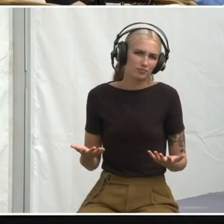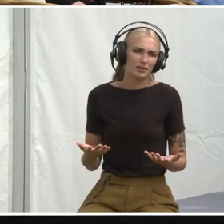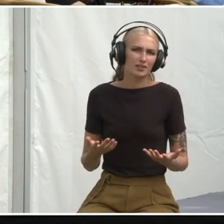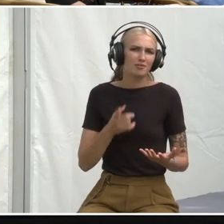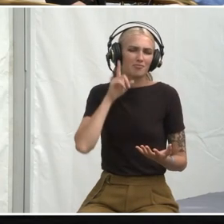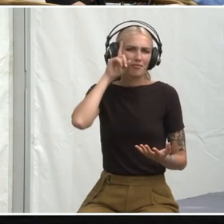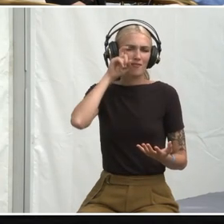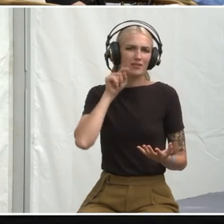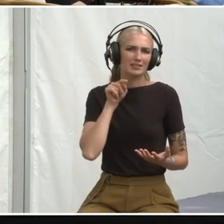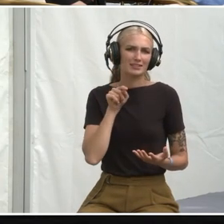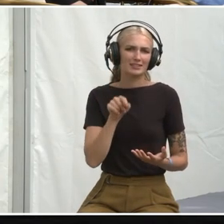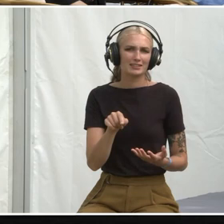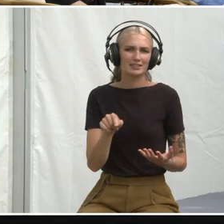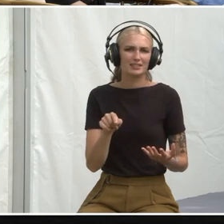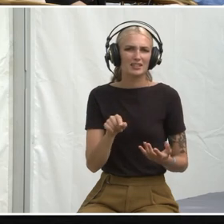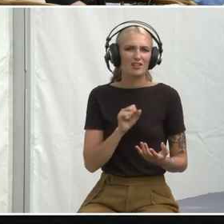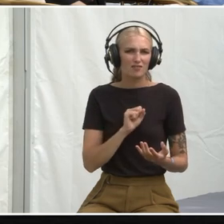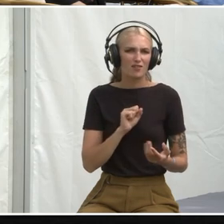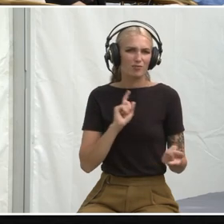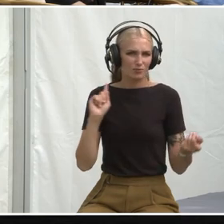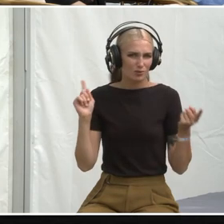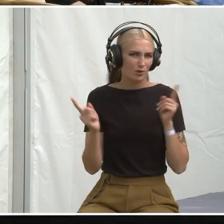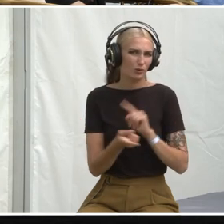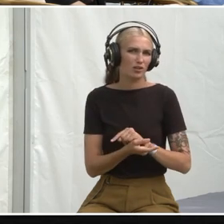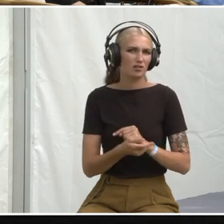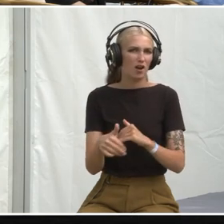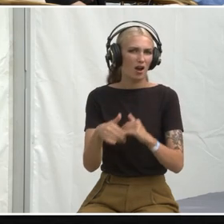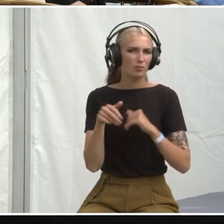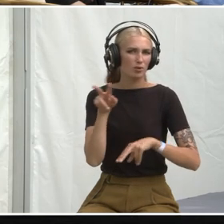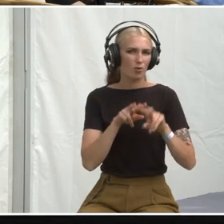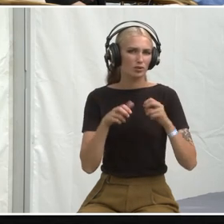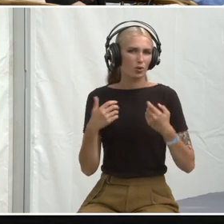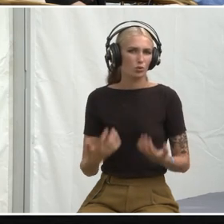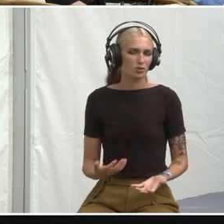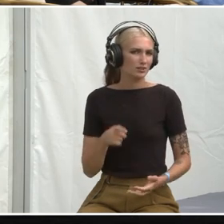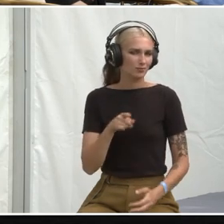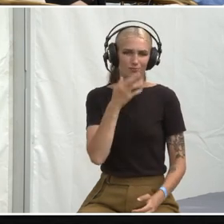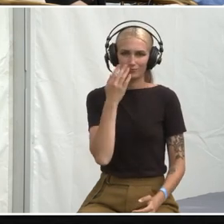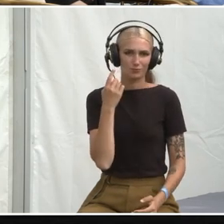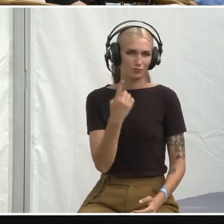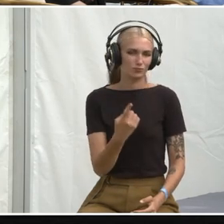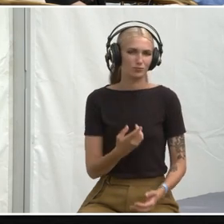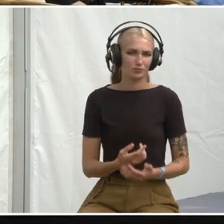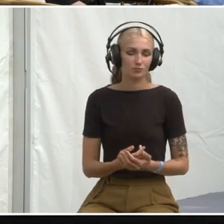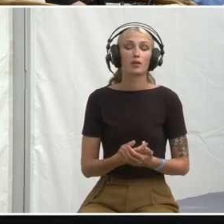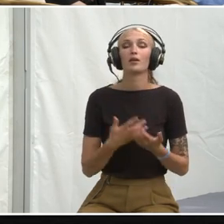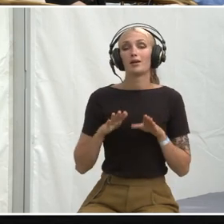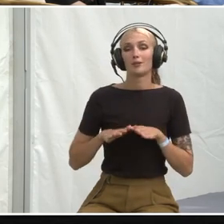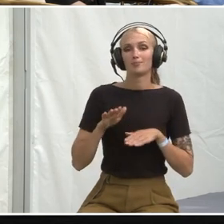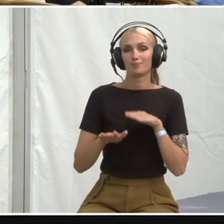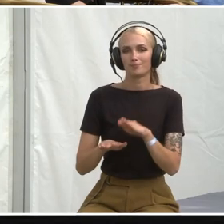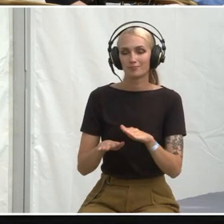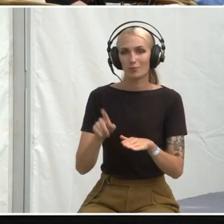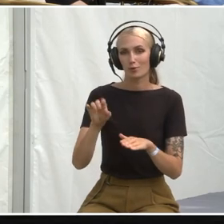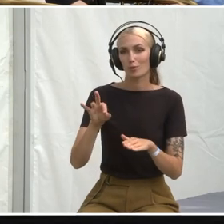this mindset about changing the way of seeking help is a really good way to start. And then back to your question,